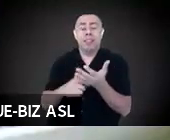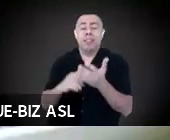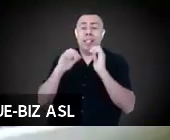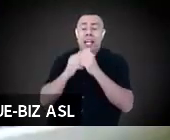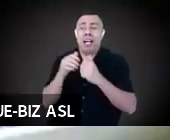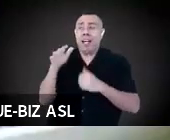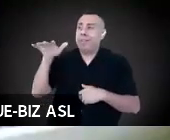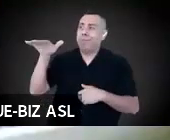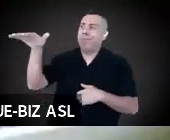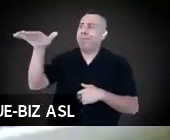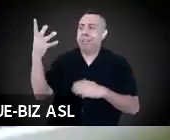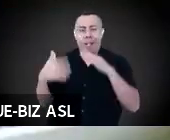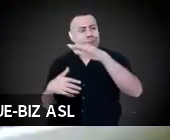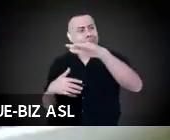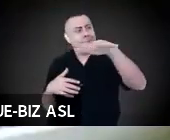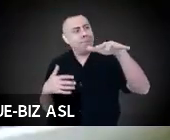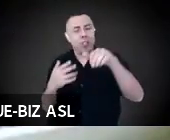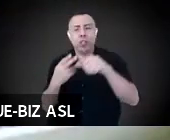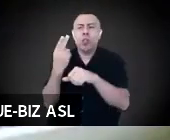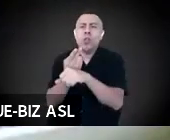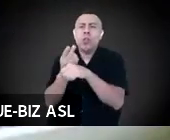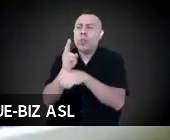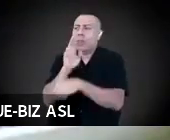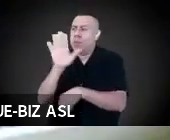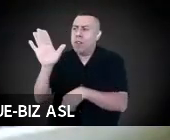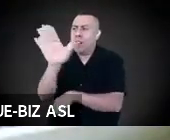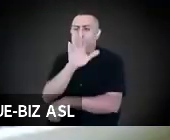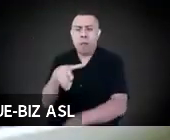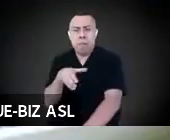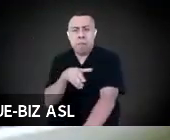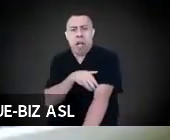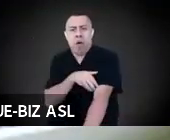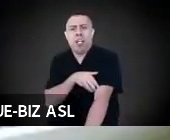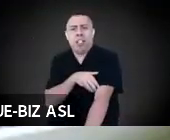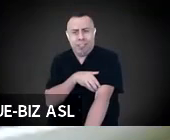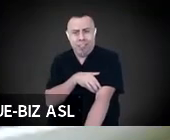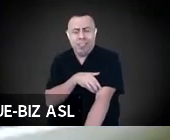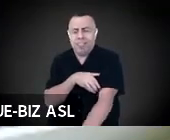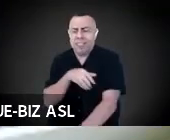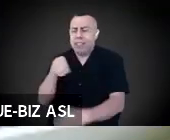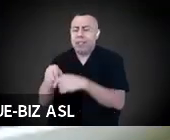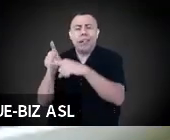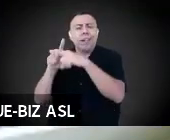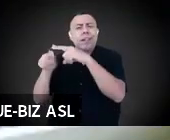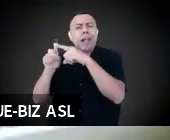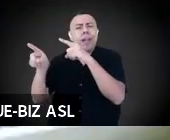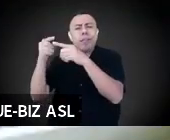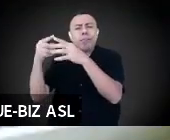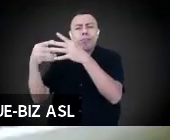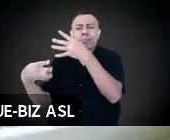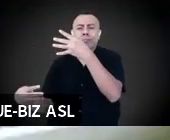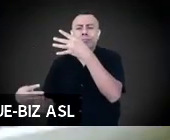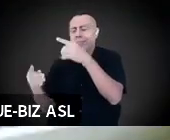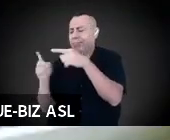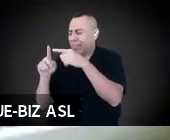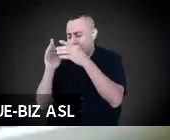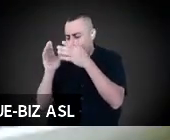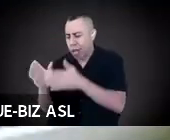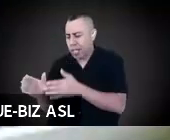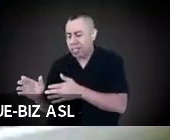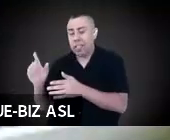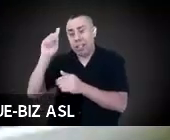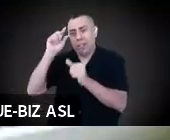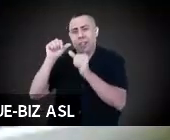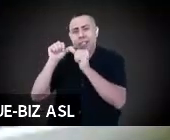in various ways to continue to enslave us, maybe not physically, but